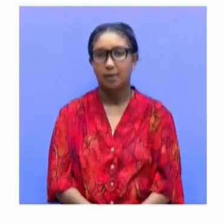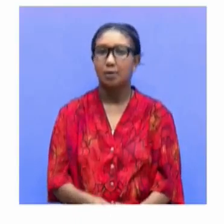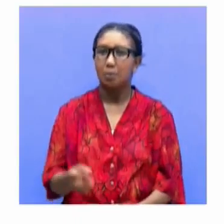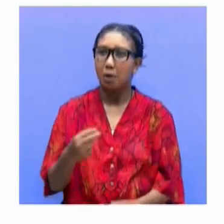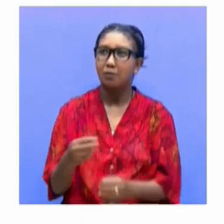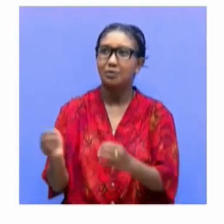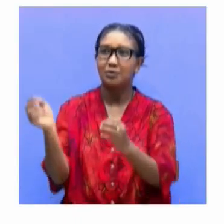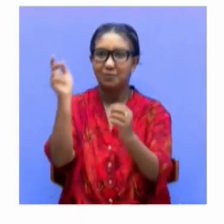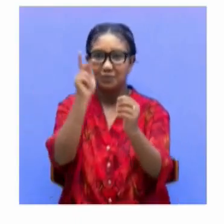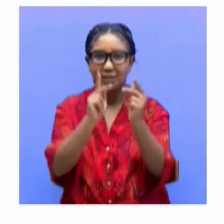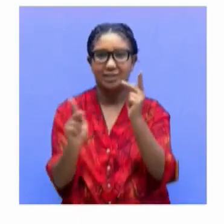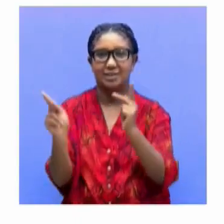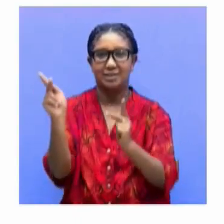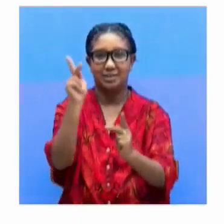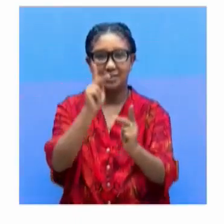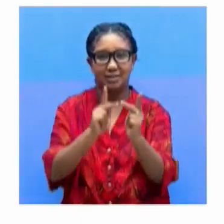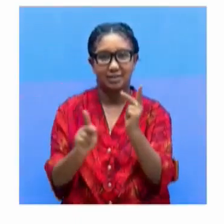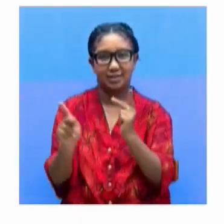visited